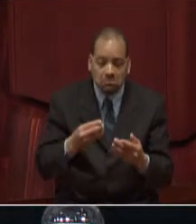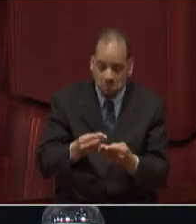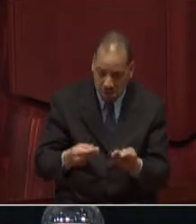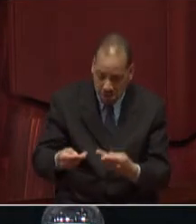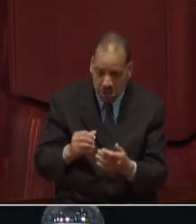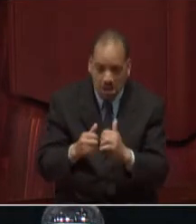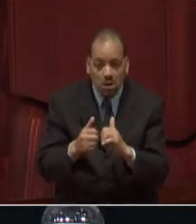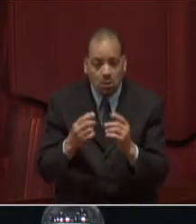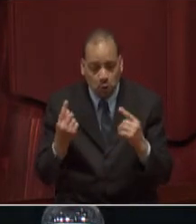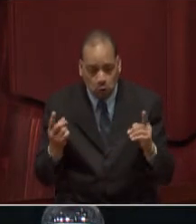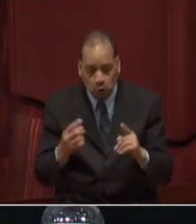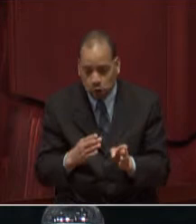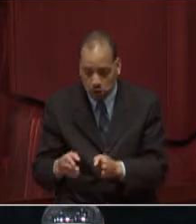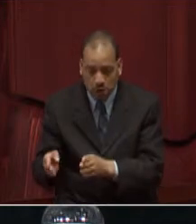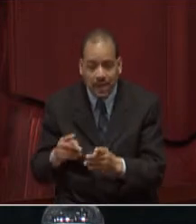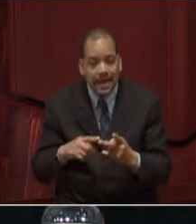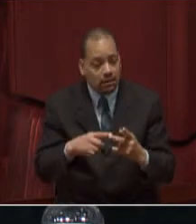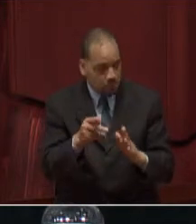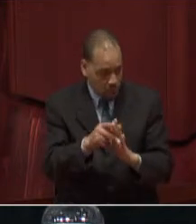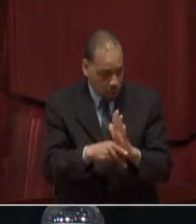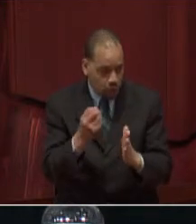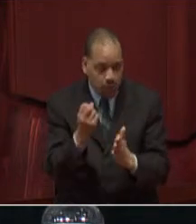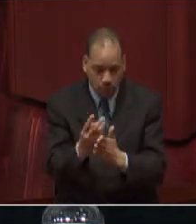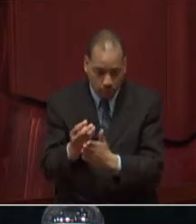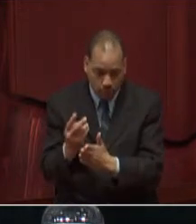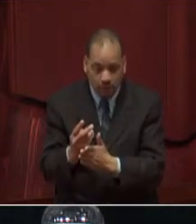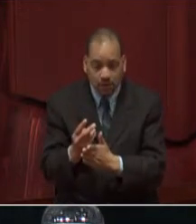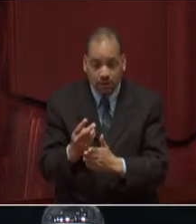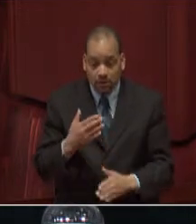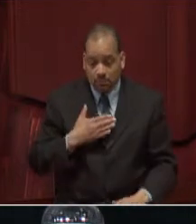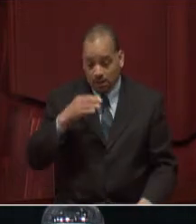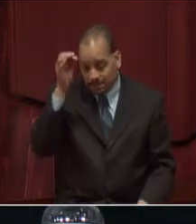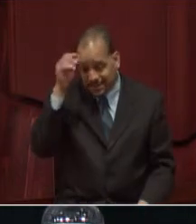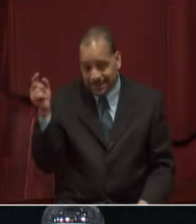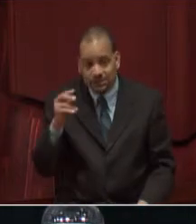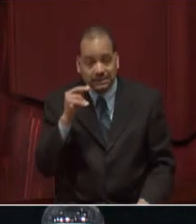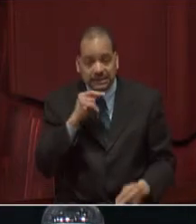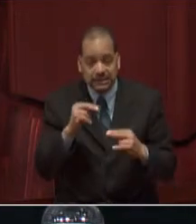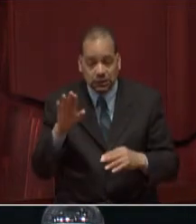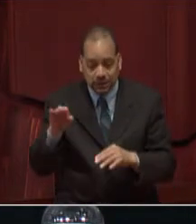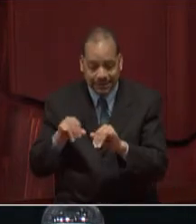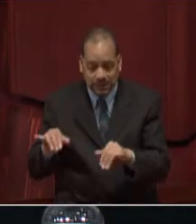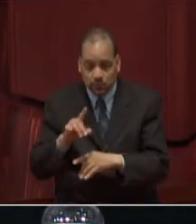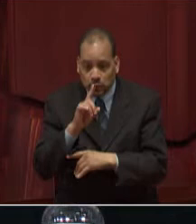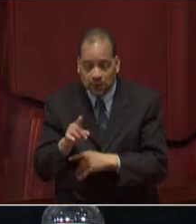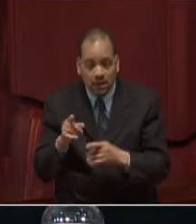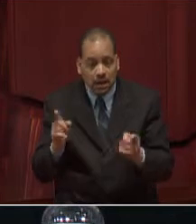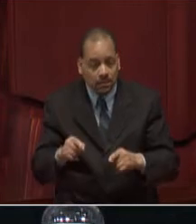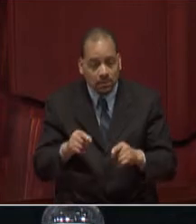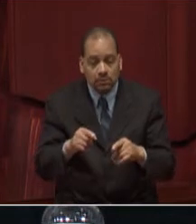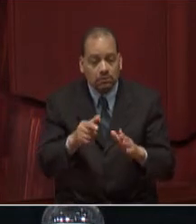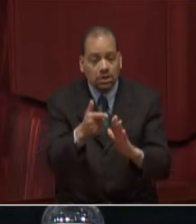and of course, approval of the policies. And I think that the Nixon system actually engendered respect on the part of